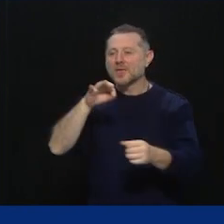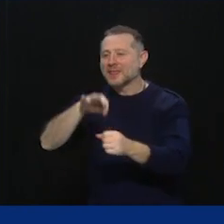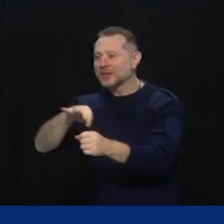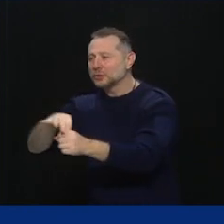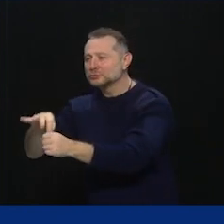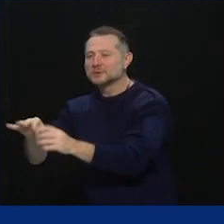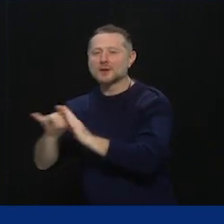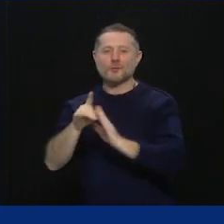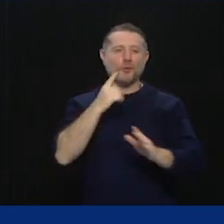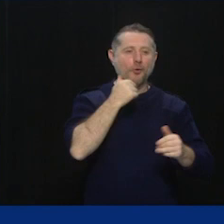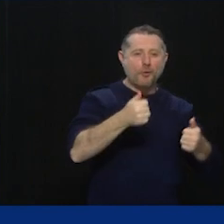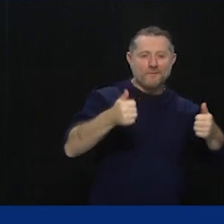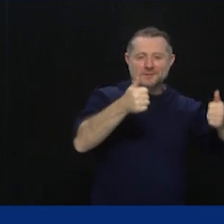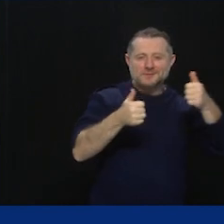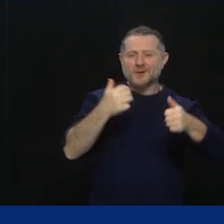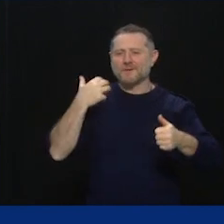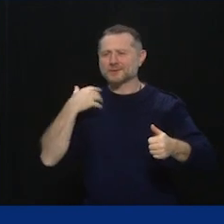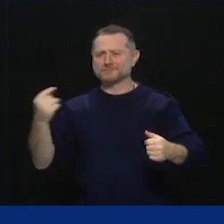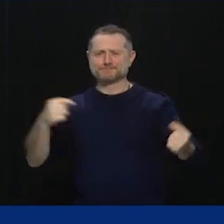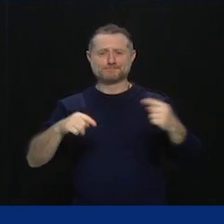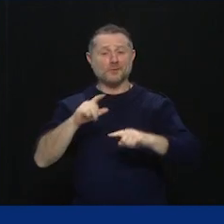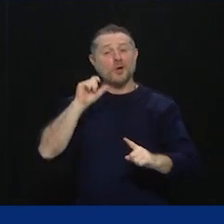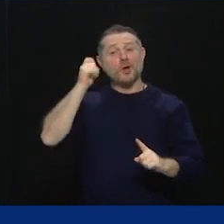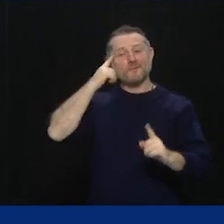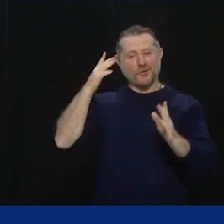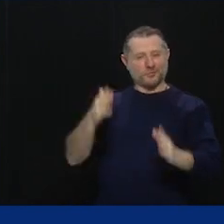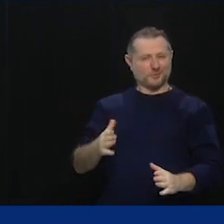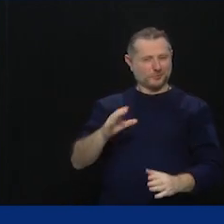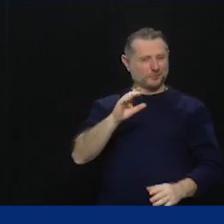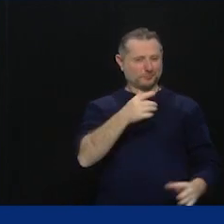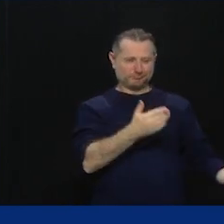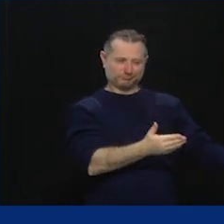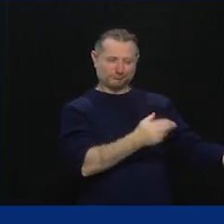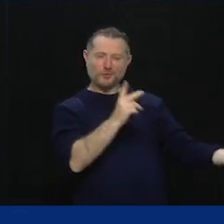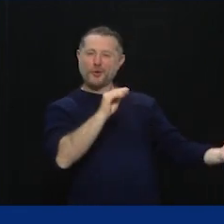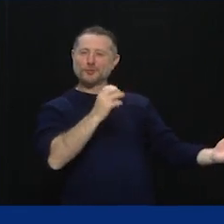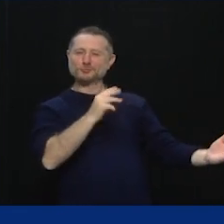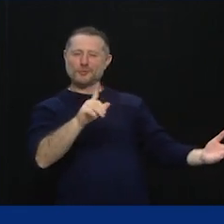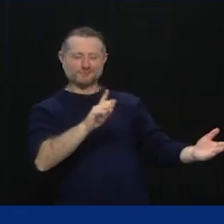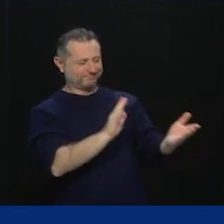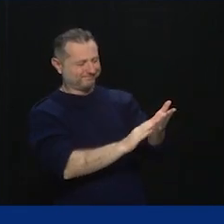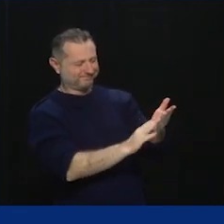by recognizing and thanking Governor Kathy Hochul for coming out today.